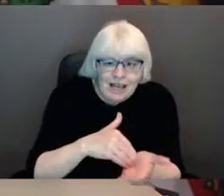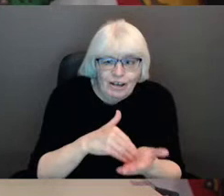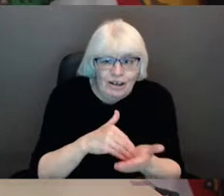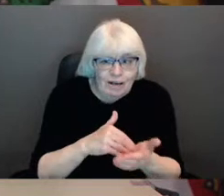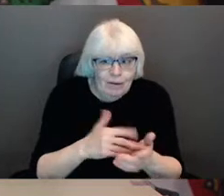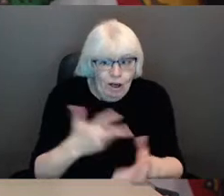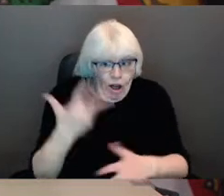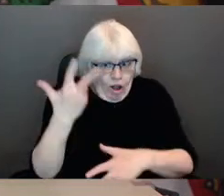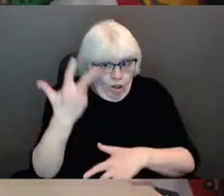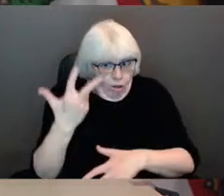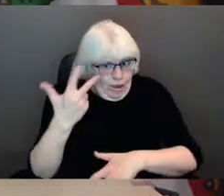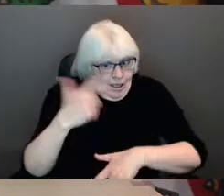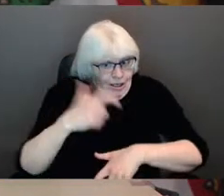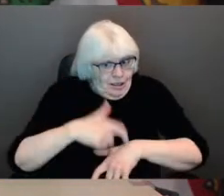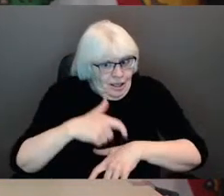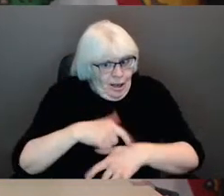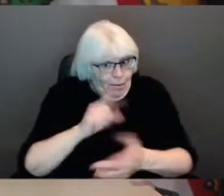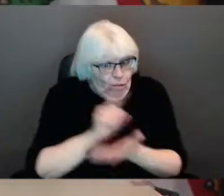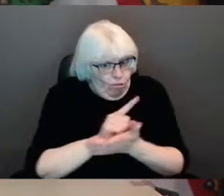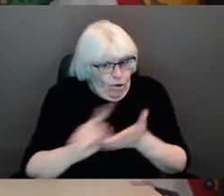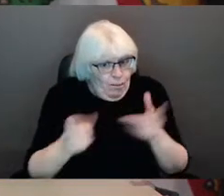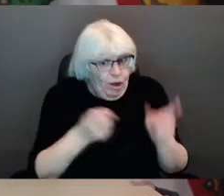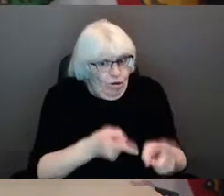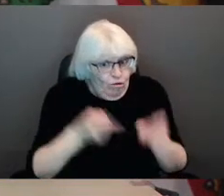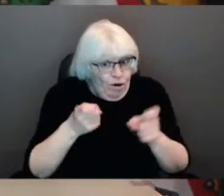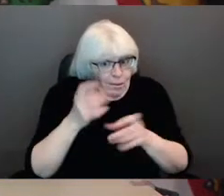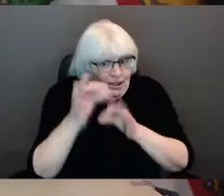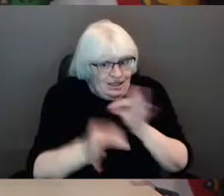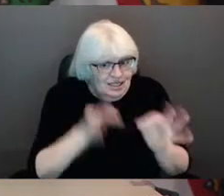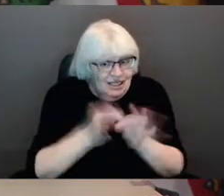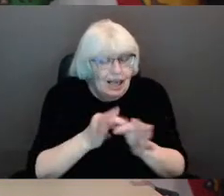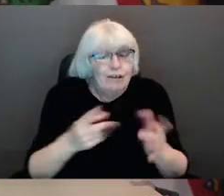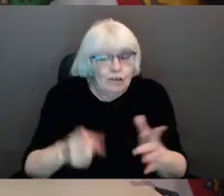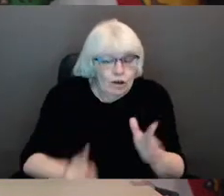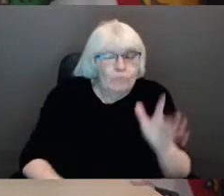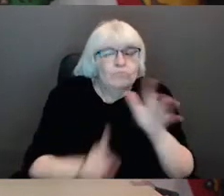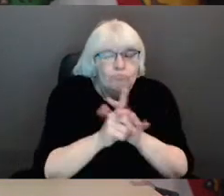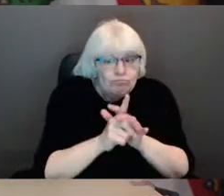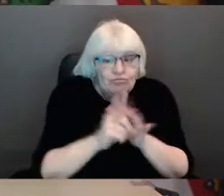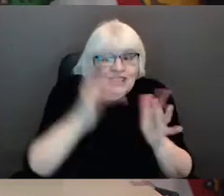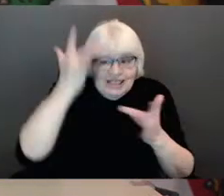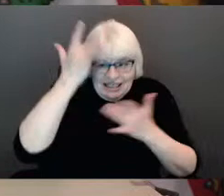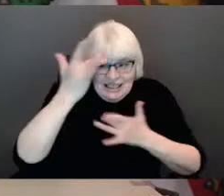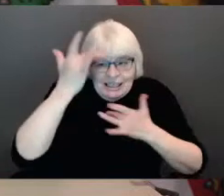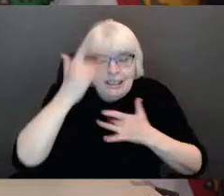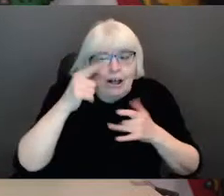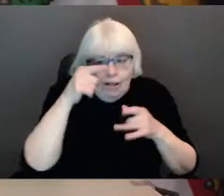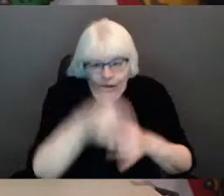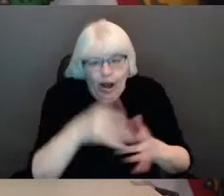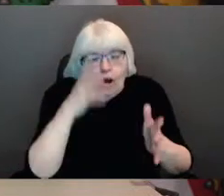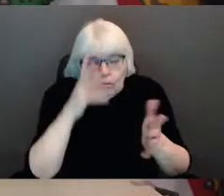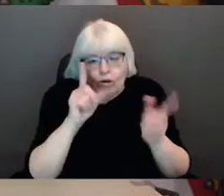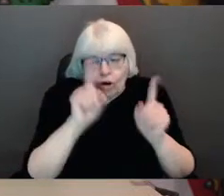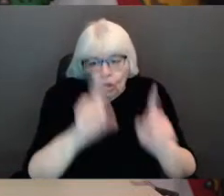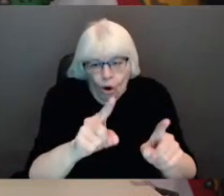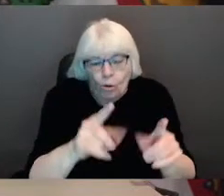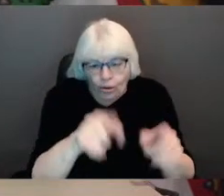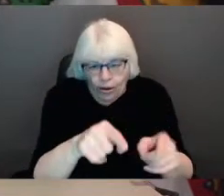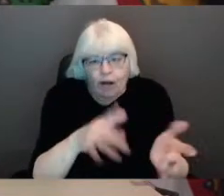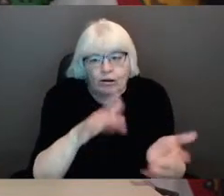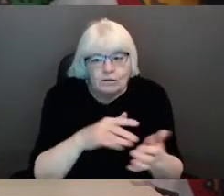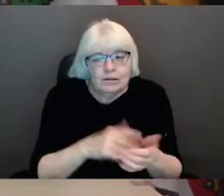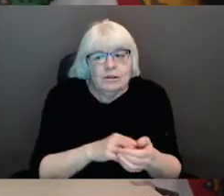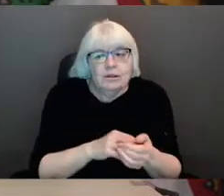our students. As we said last week and have said repeatedly, we know that the best place for our students is in the